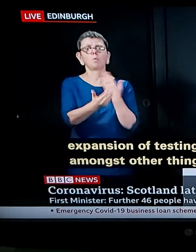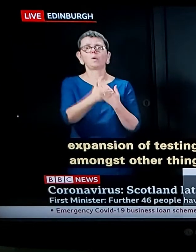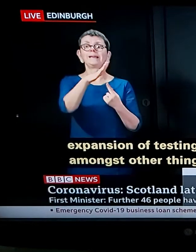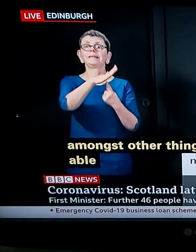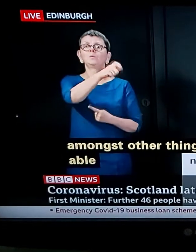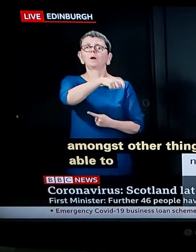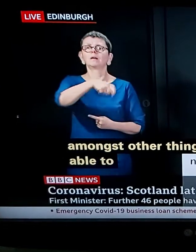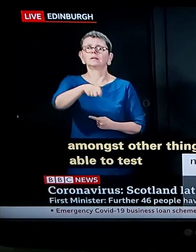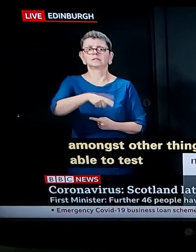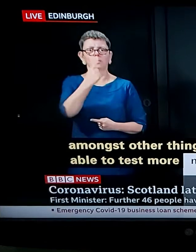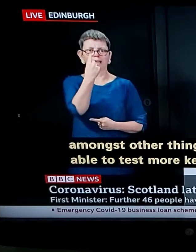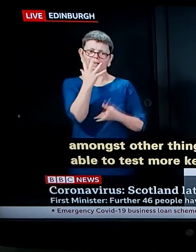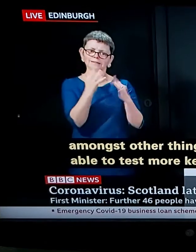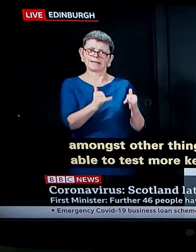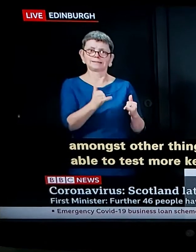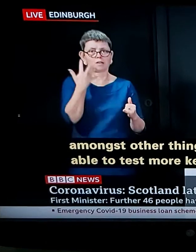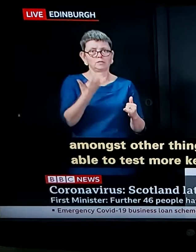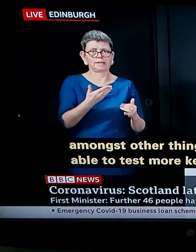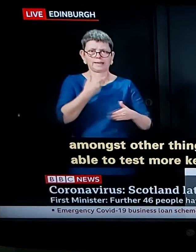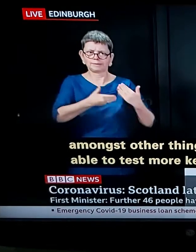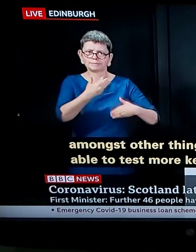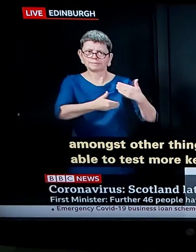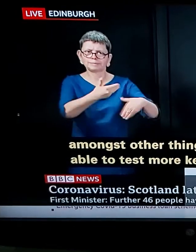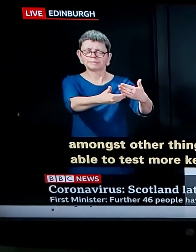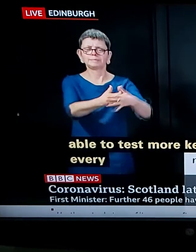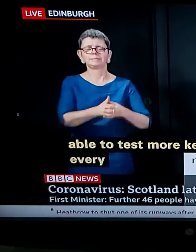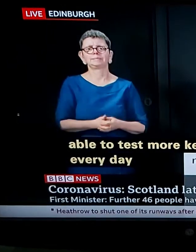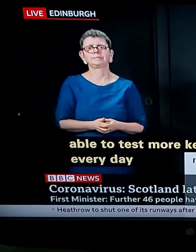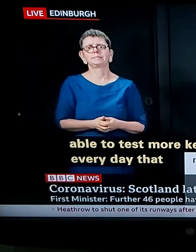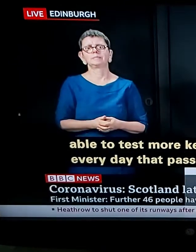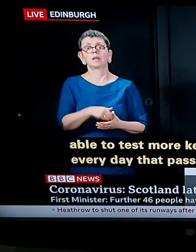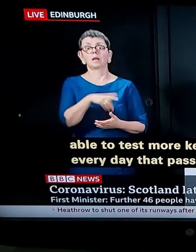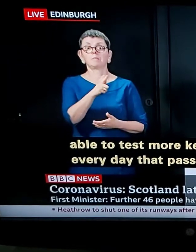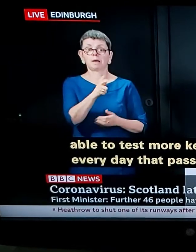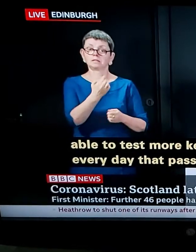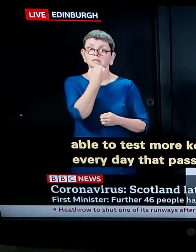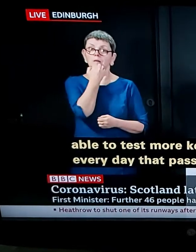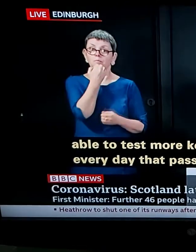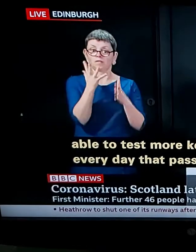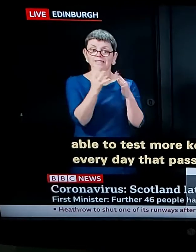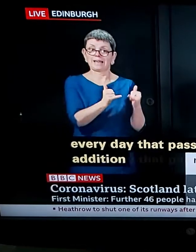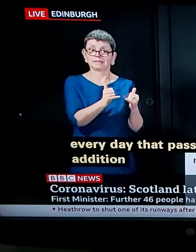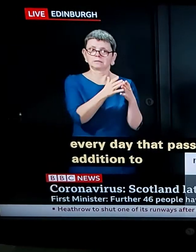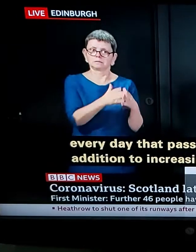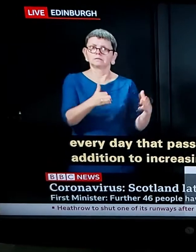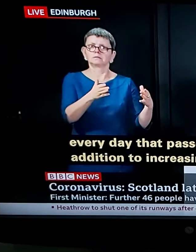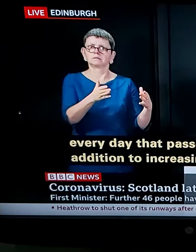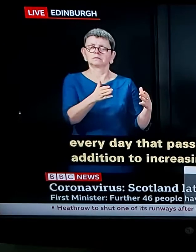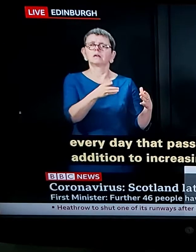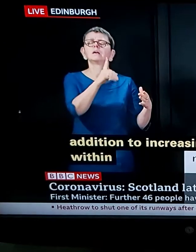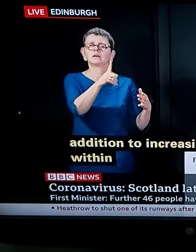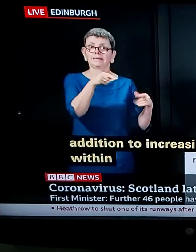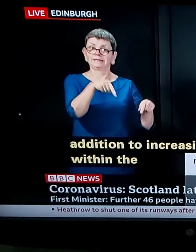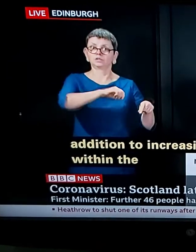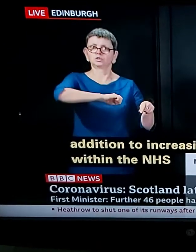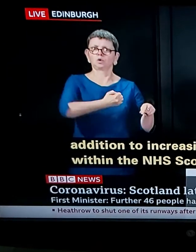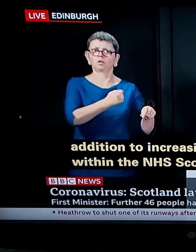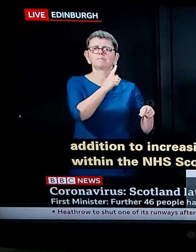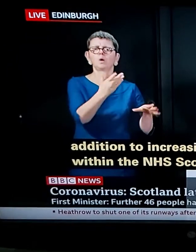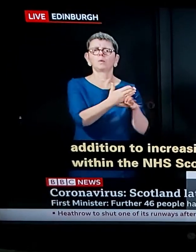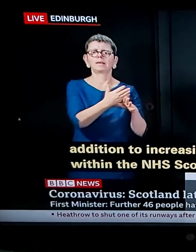every day that passes. However, in addition to increasing capacity within NHS Scotland, we are also working with the UK government and other